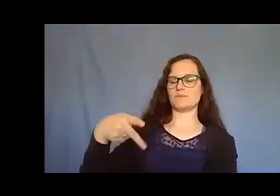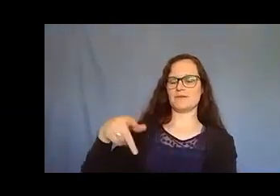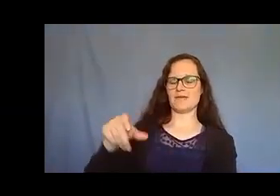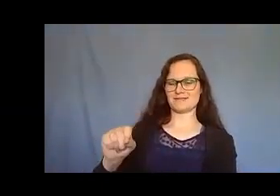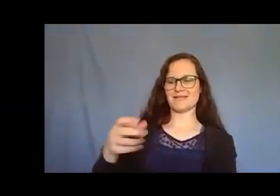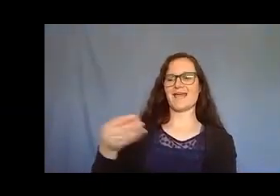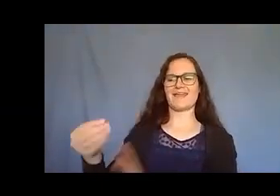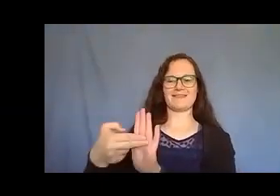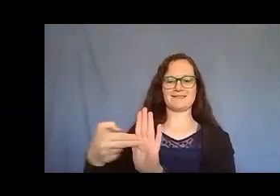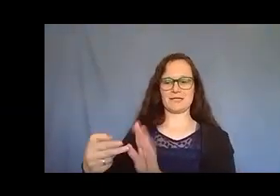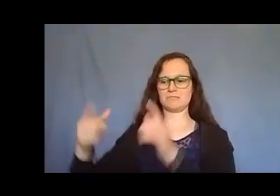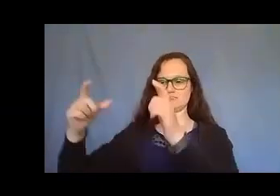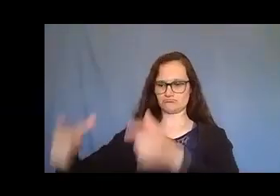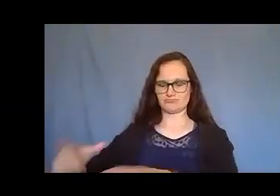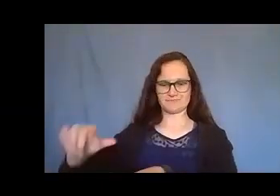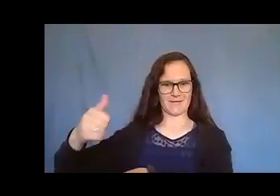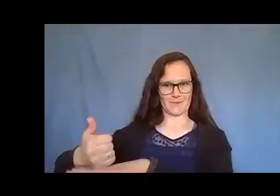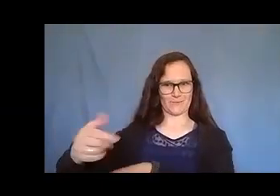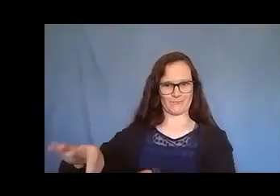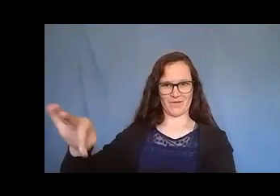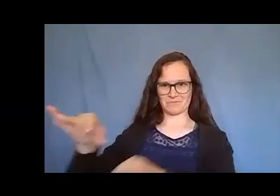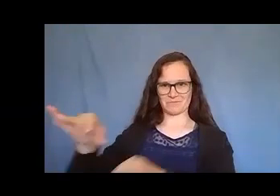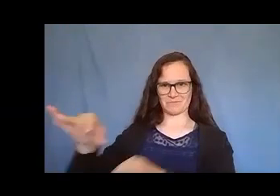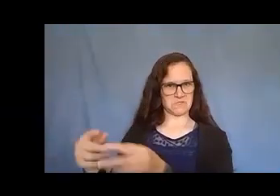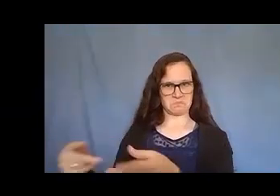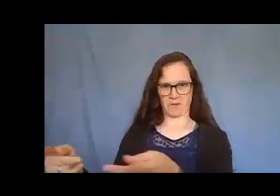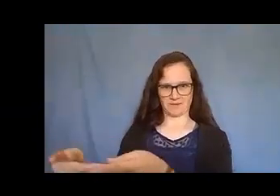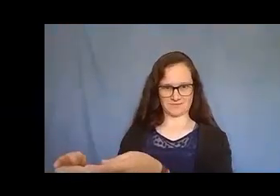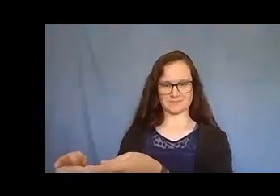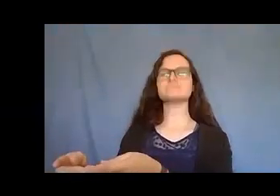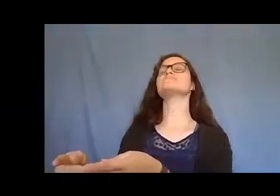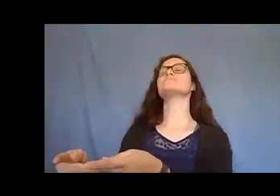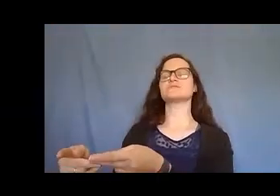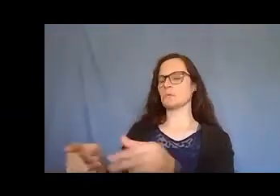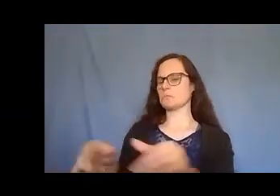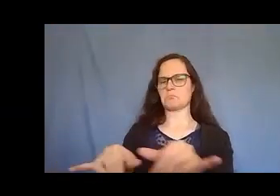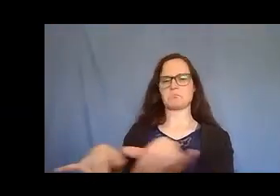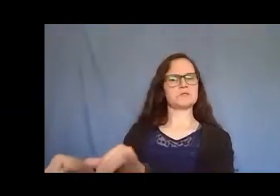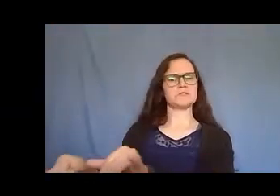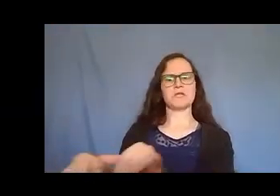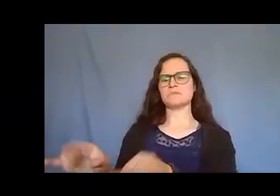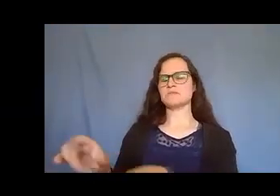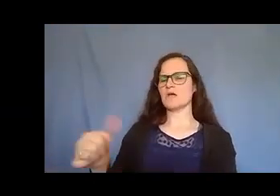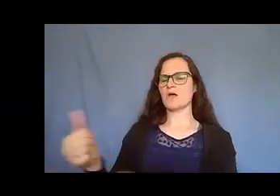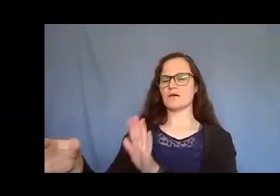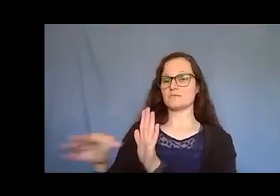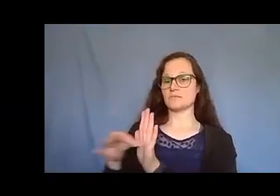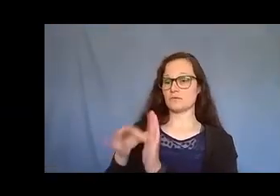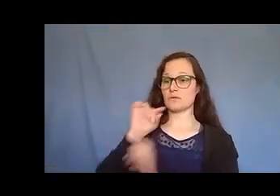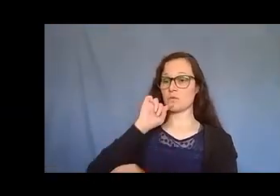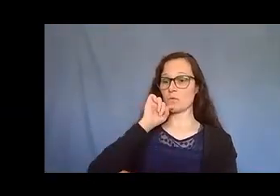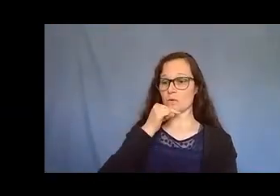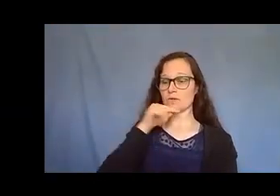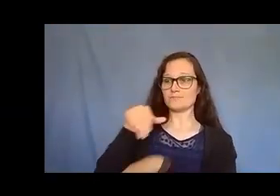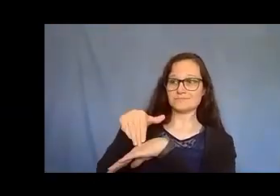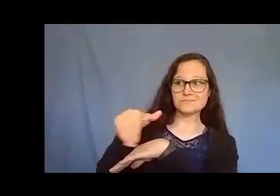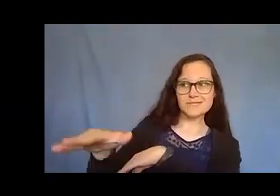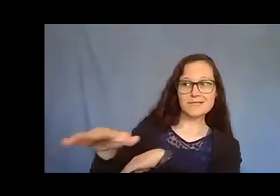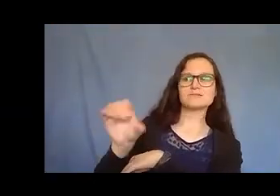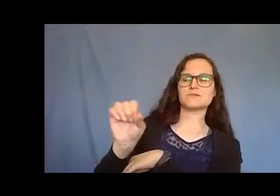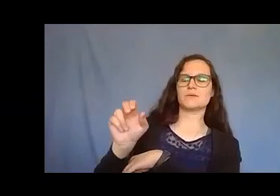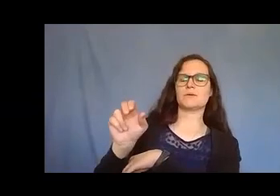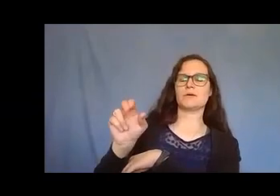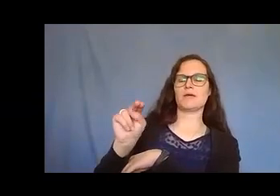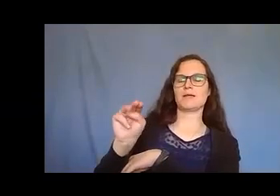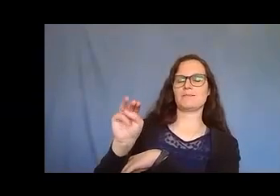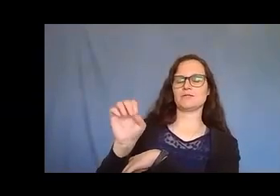in the previous season. Just as with the leaf samples, the corn cobs were transported back to NMSU, where